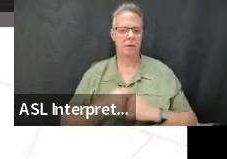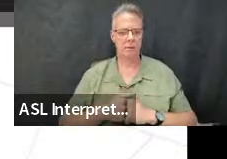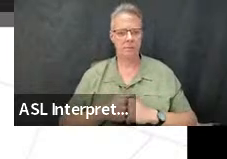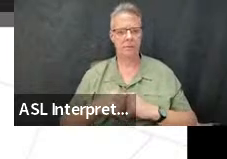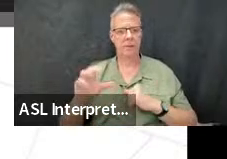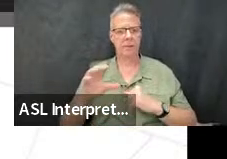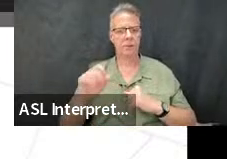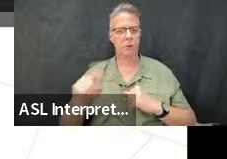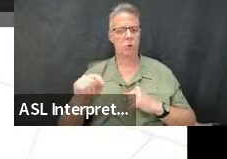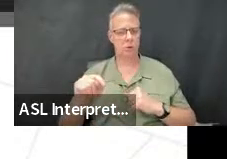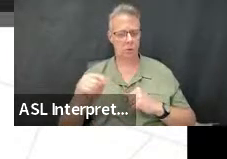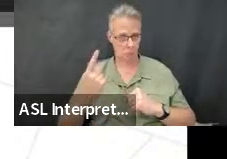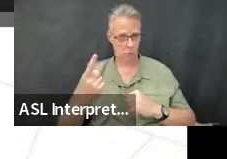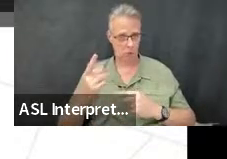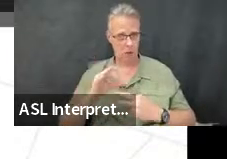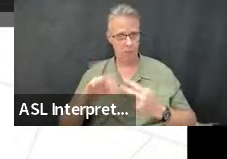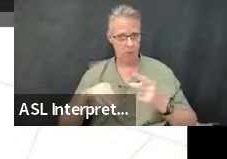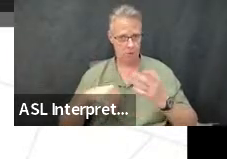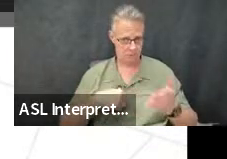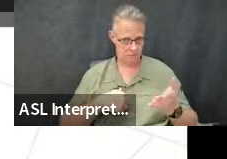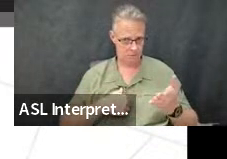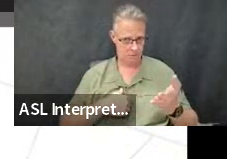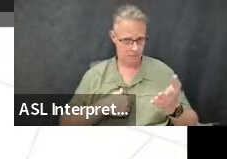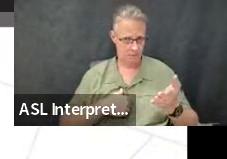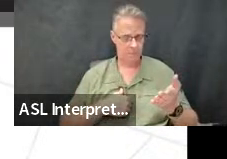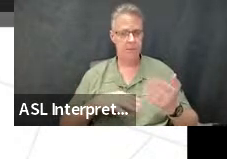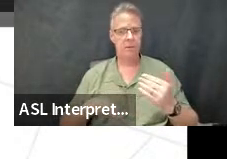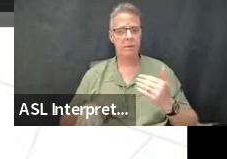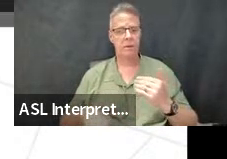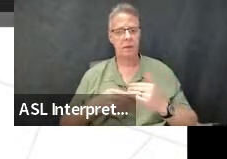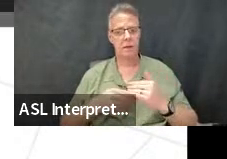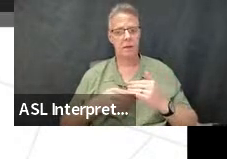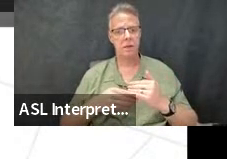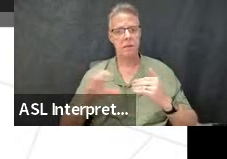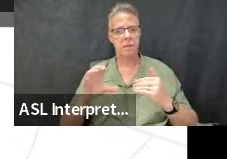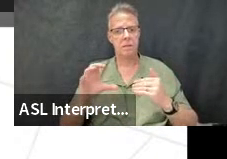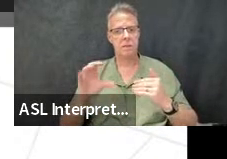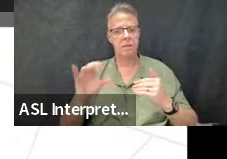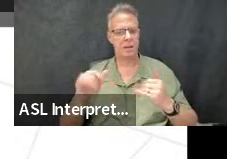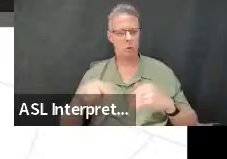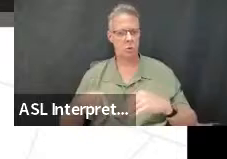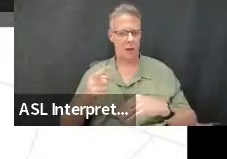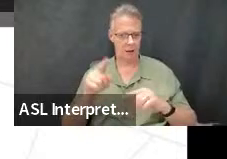one of the options is to include C Street ramps as they are today,